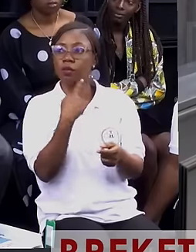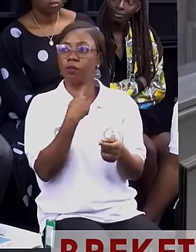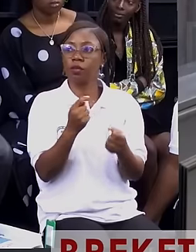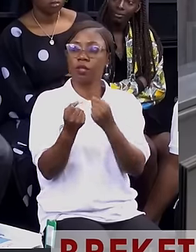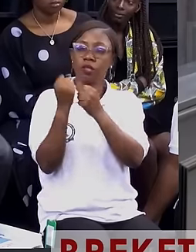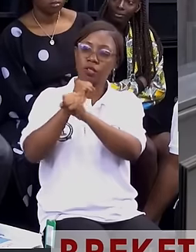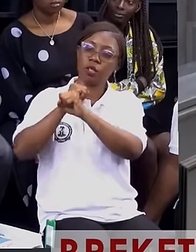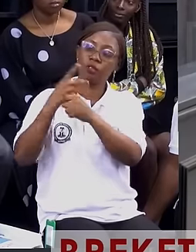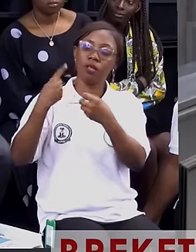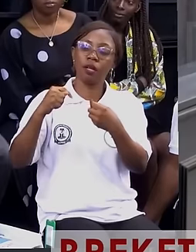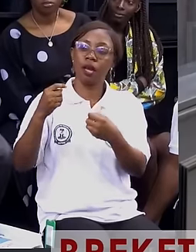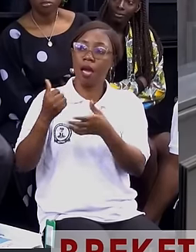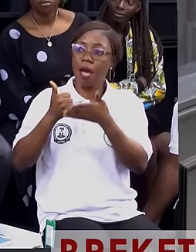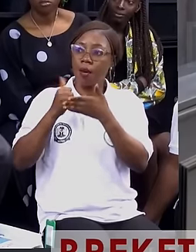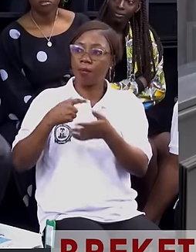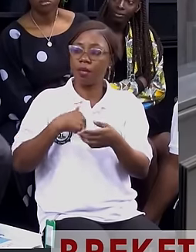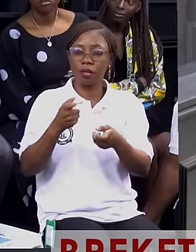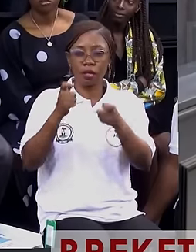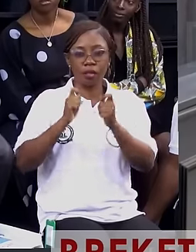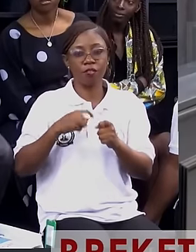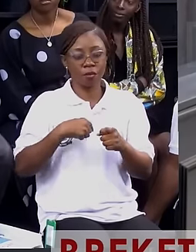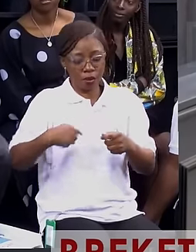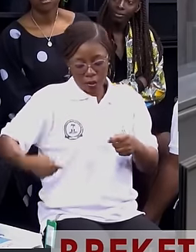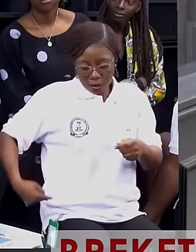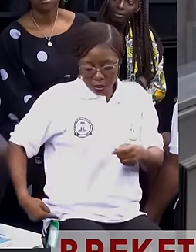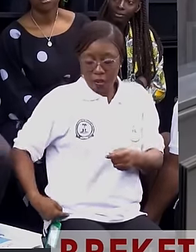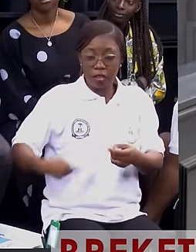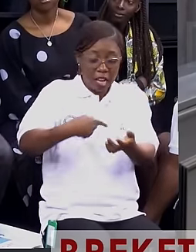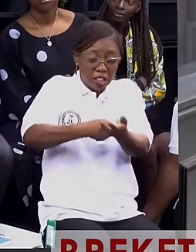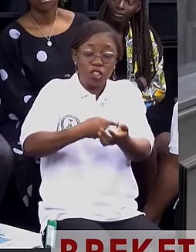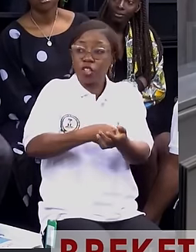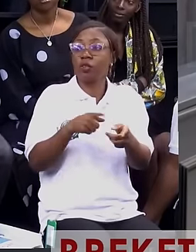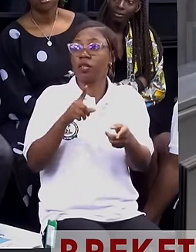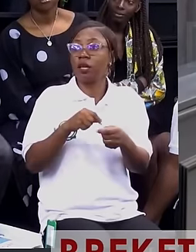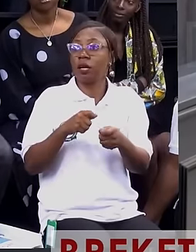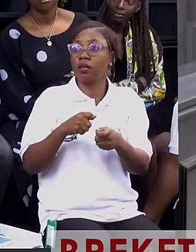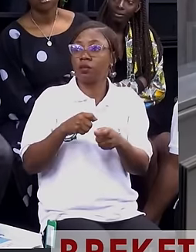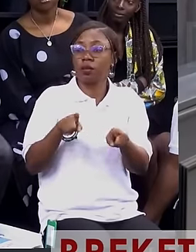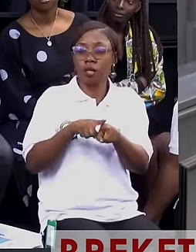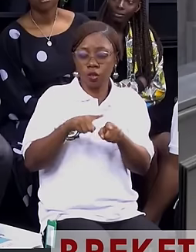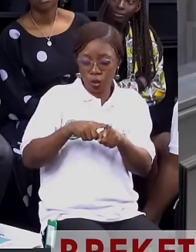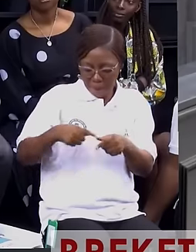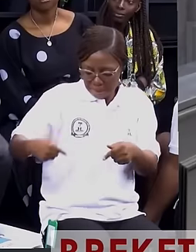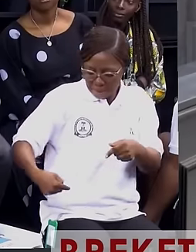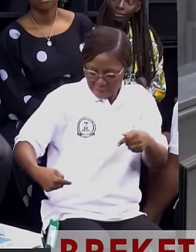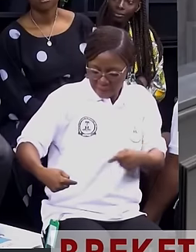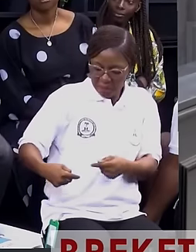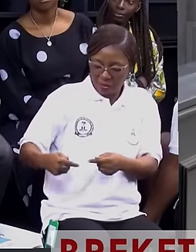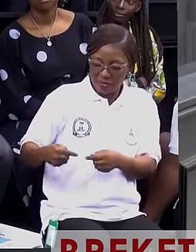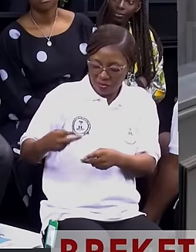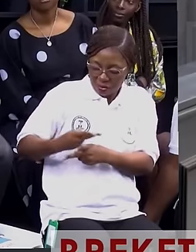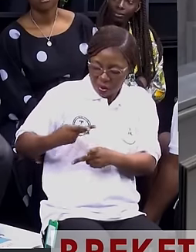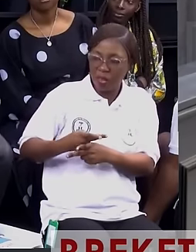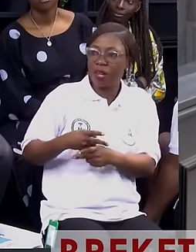helped me inside. They gave me first aid, gave me two injections, and they put wound, that is wound. It is thick sweater I